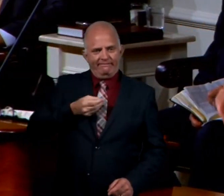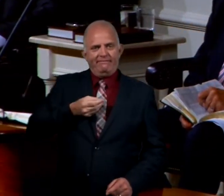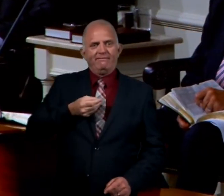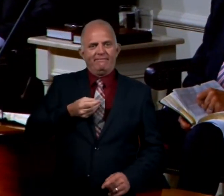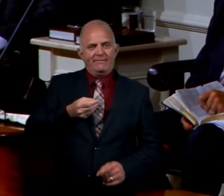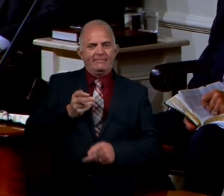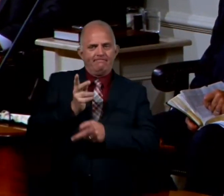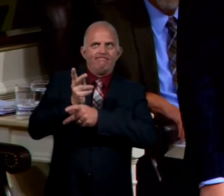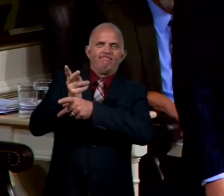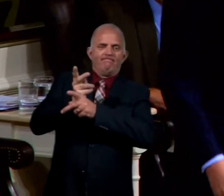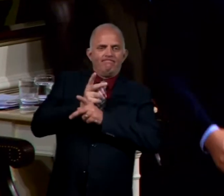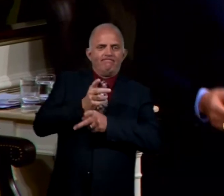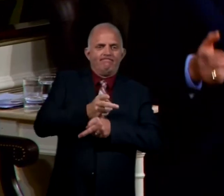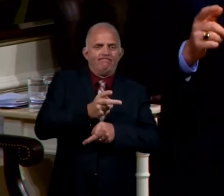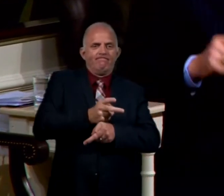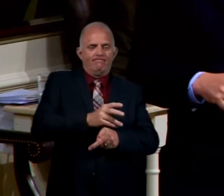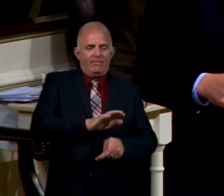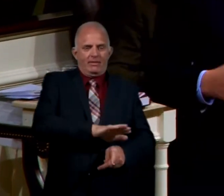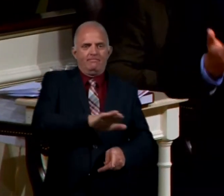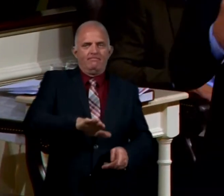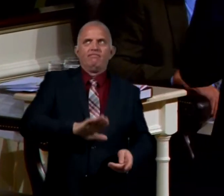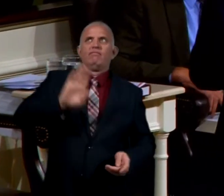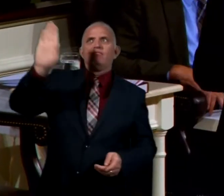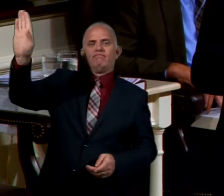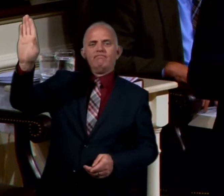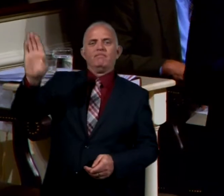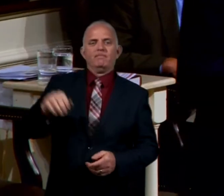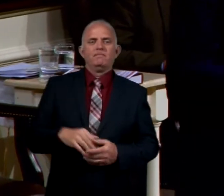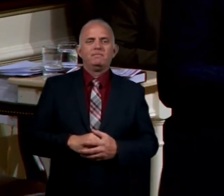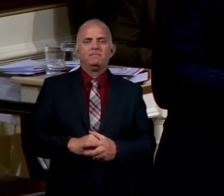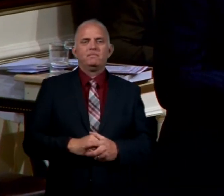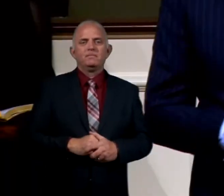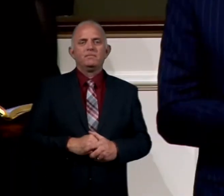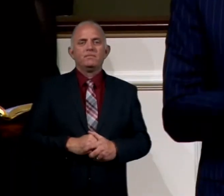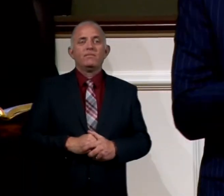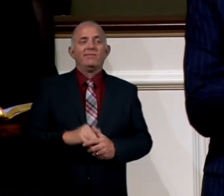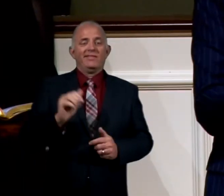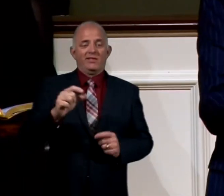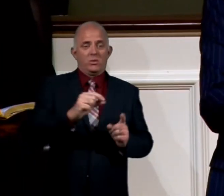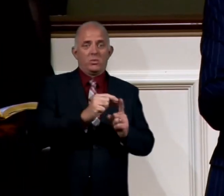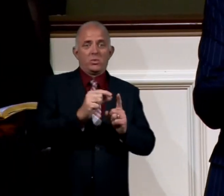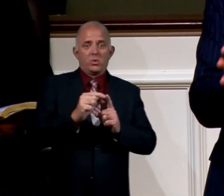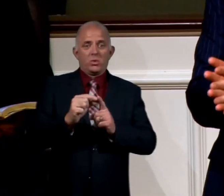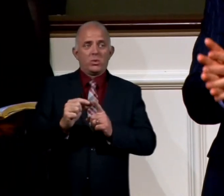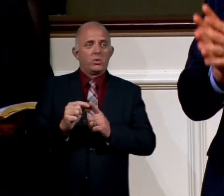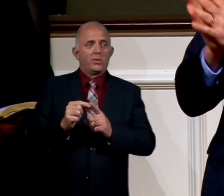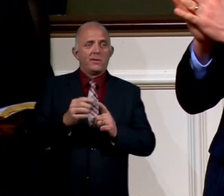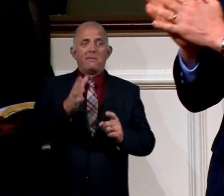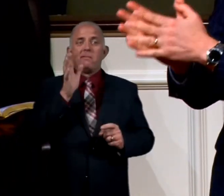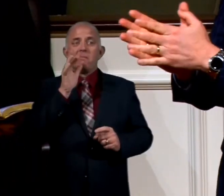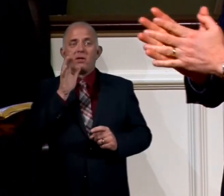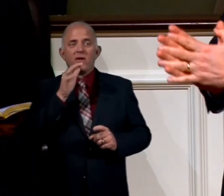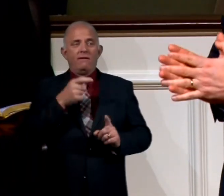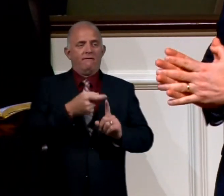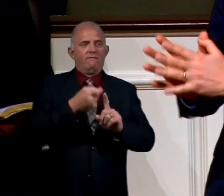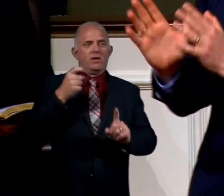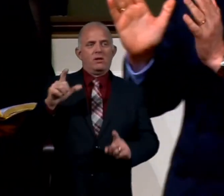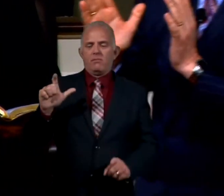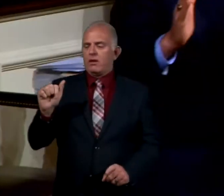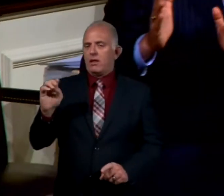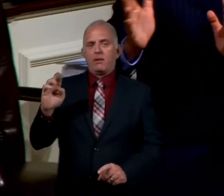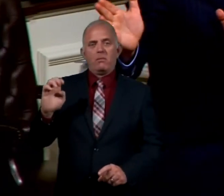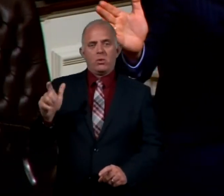of the Lord. But it says these are the words that the mother of Lamuel, a.k.a.